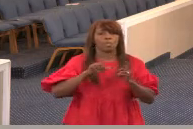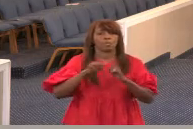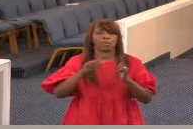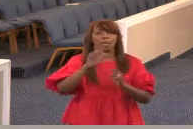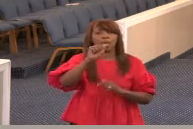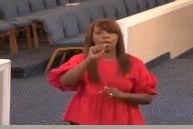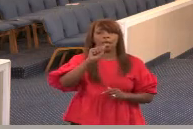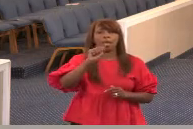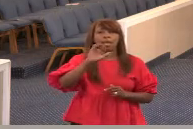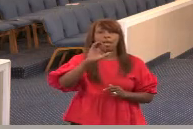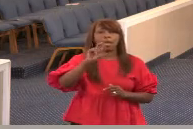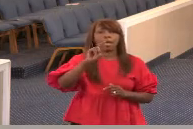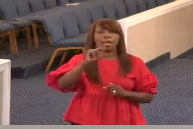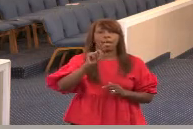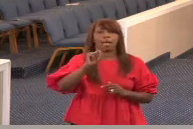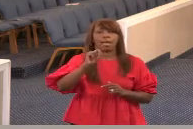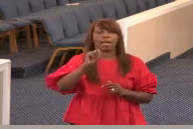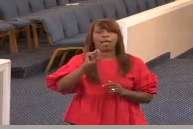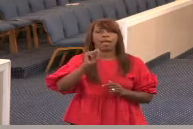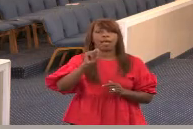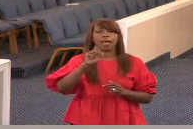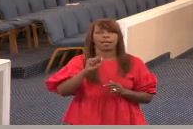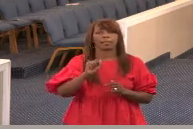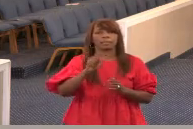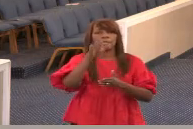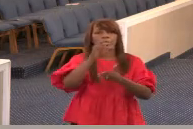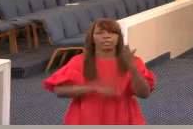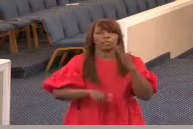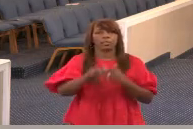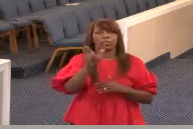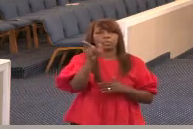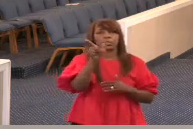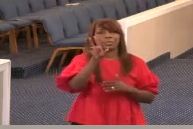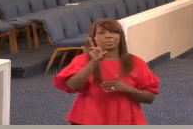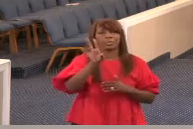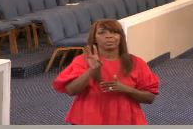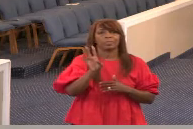Acts, the 27th chapter.